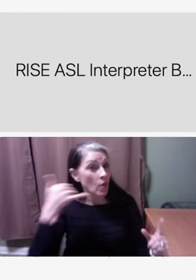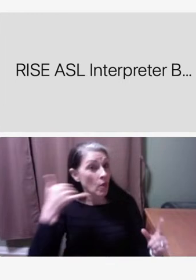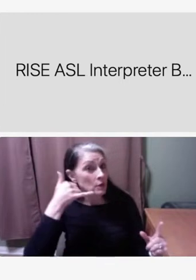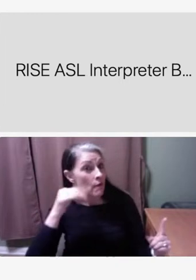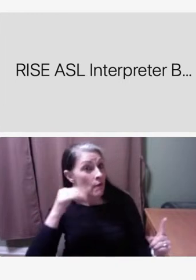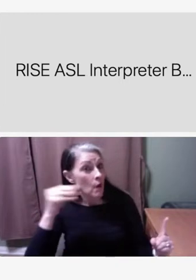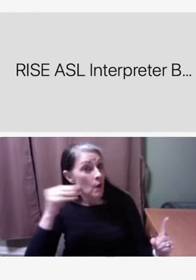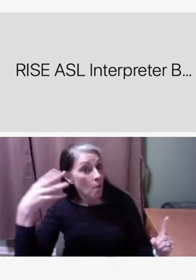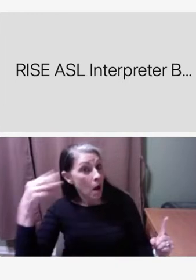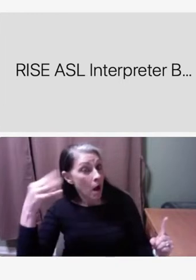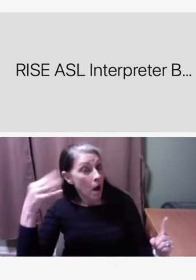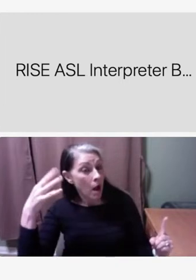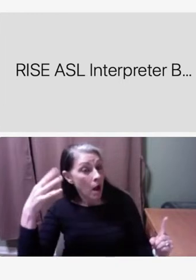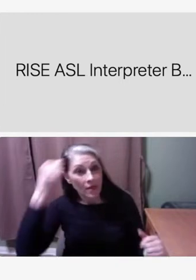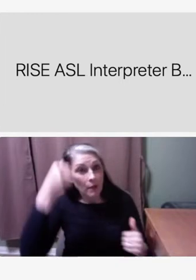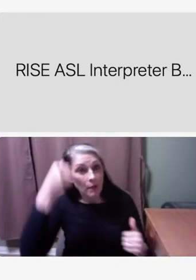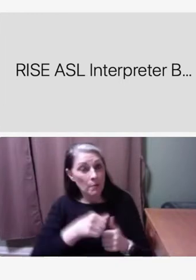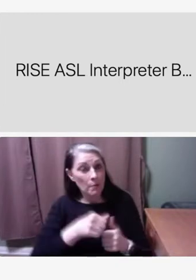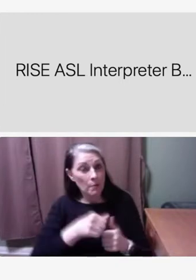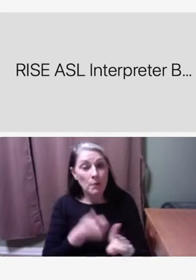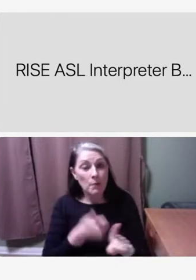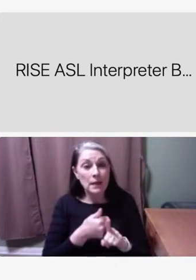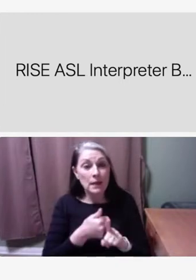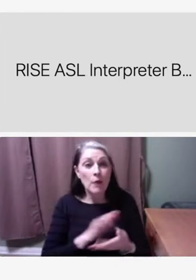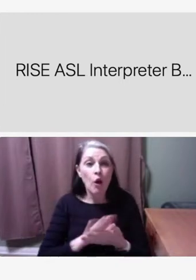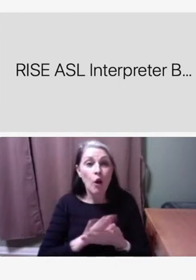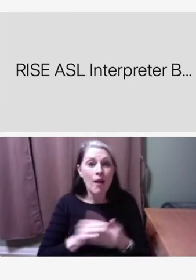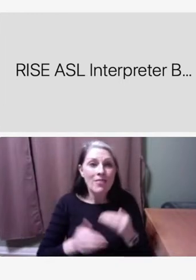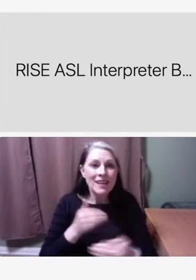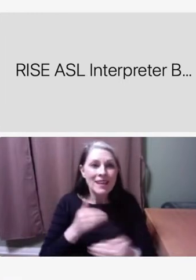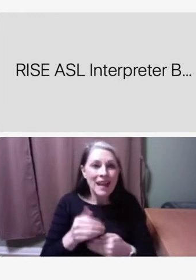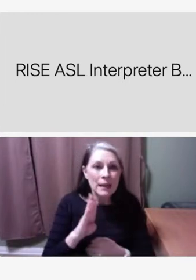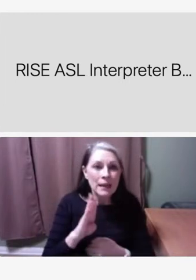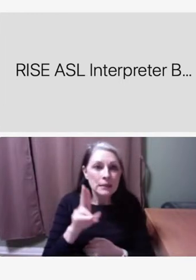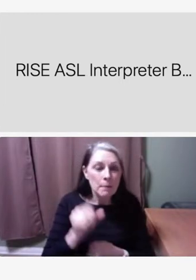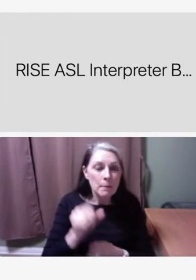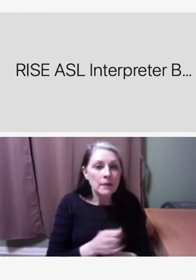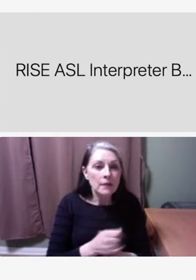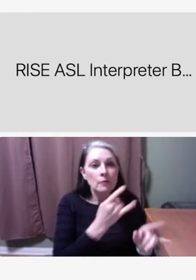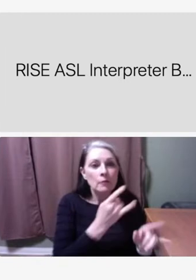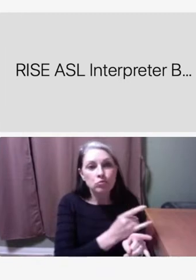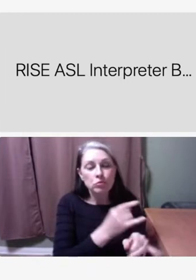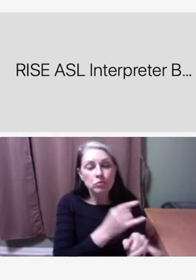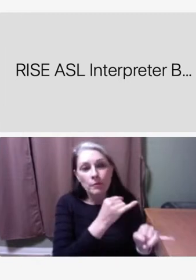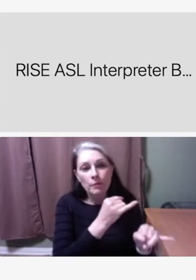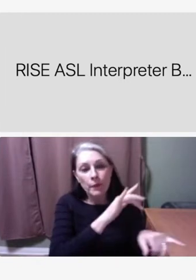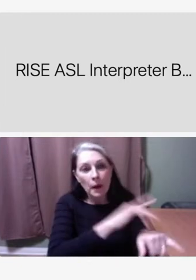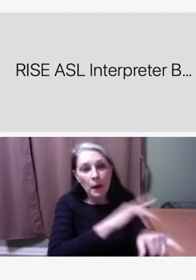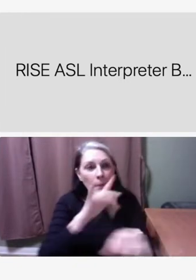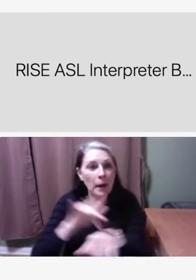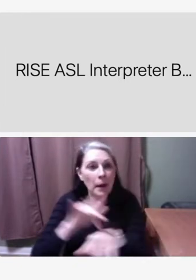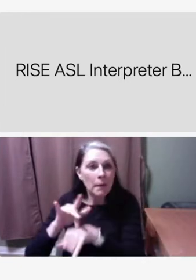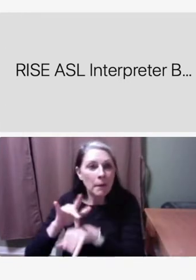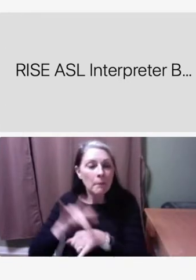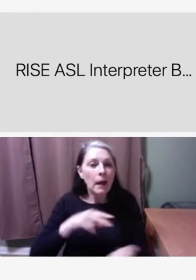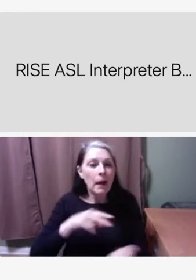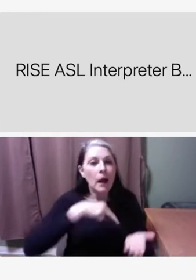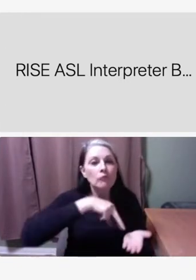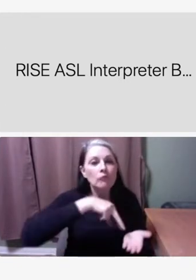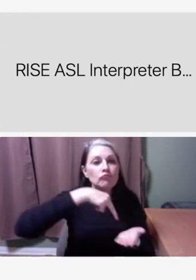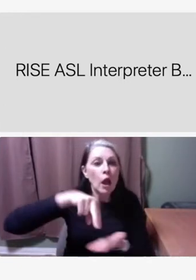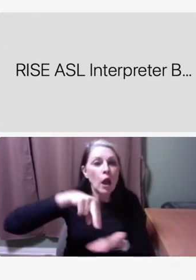on the kindness bus and I was going site to site dancing. And one at Jurupa Vista, we had a dance battle and they were